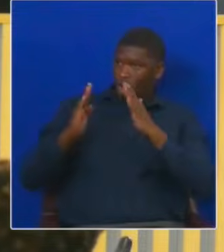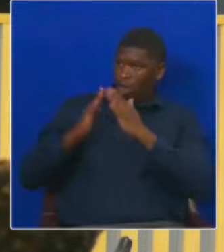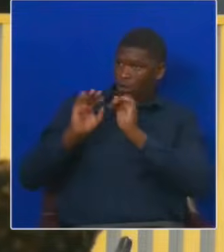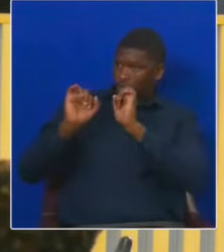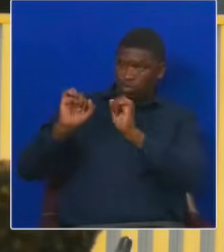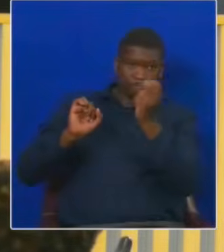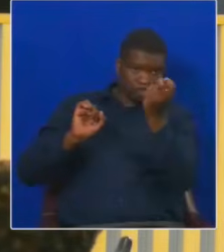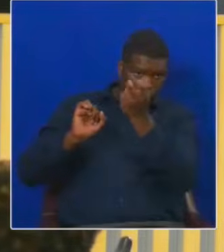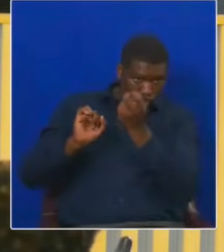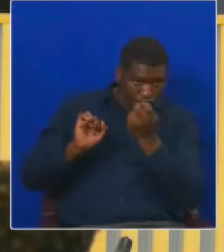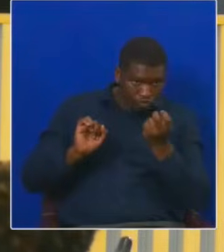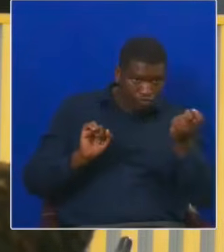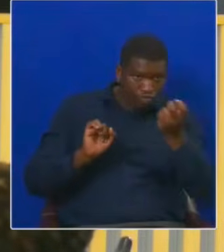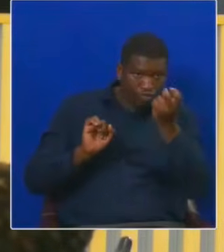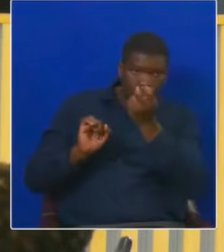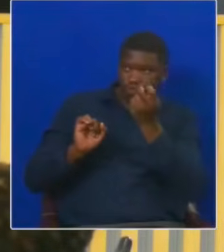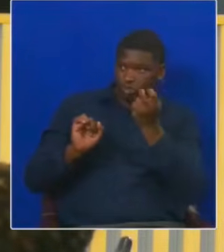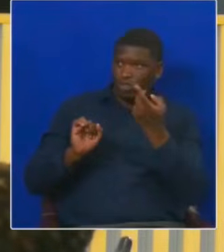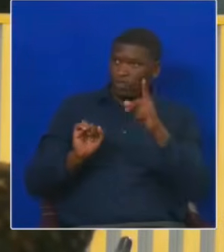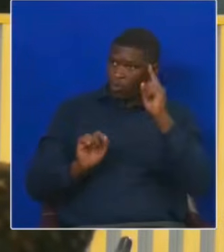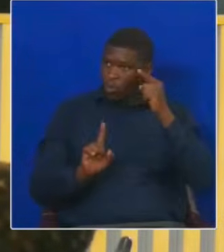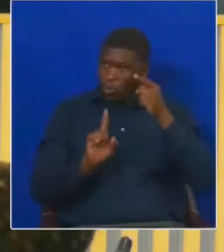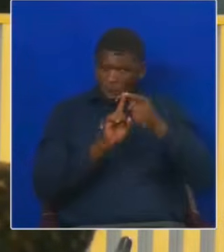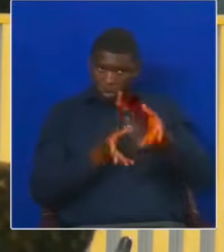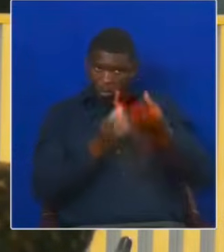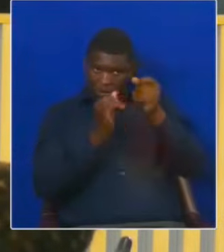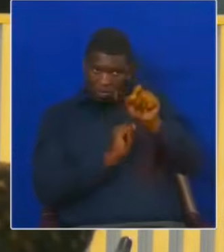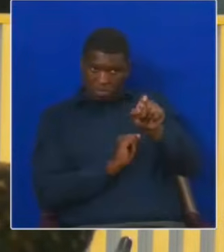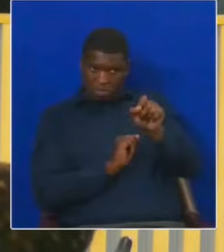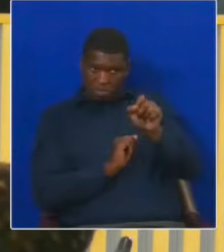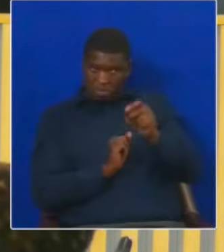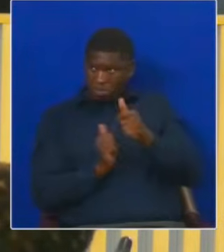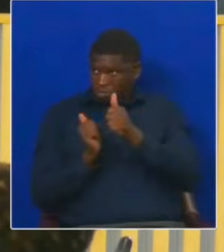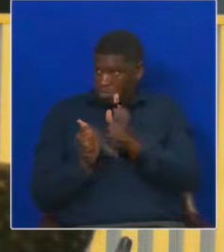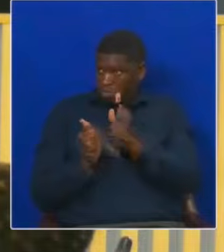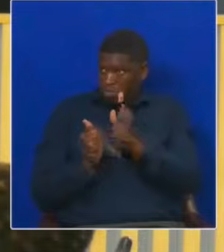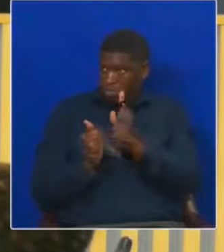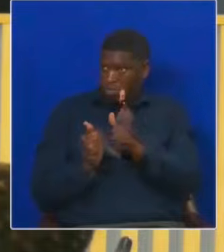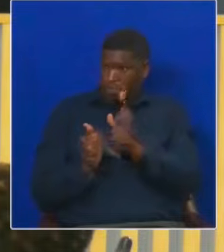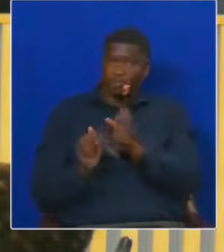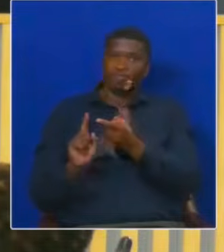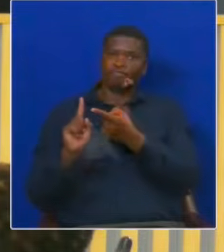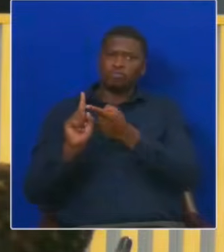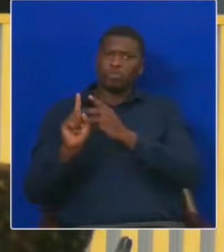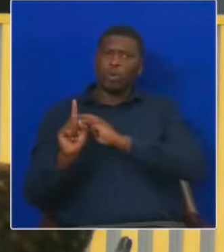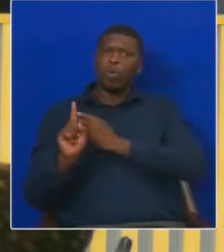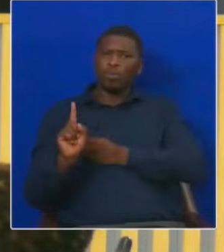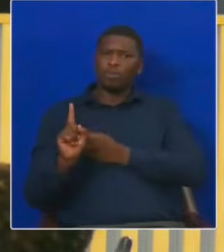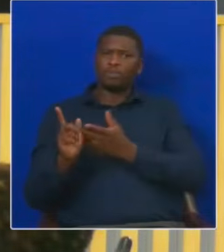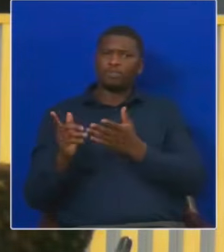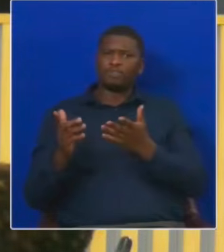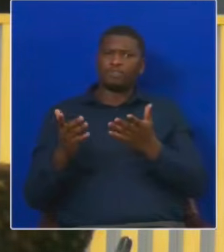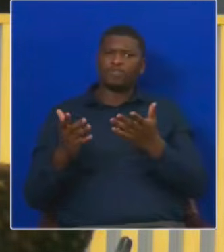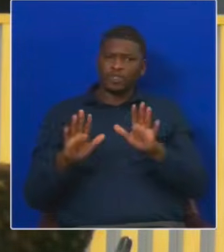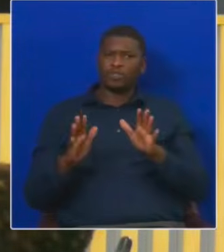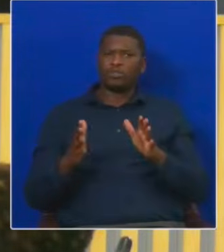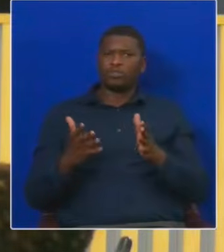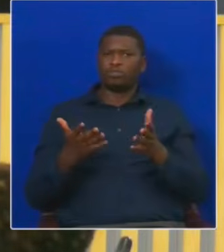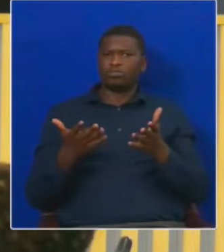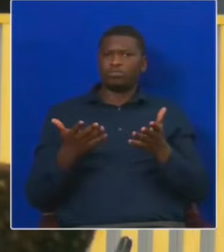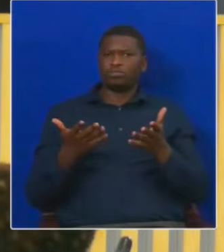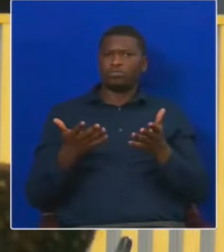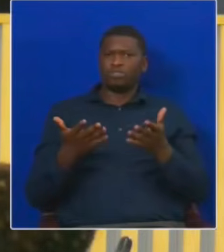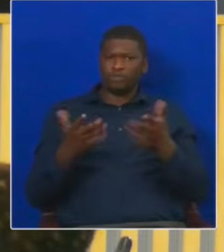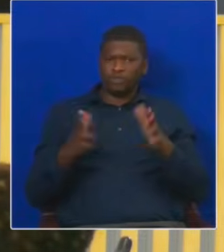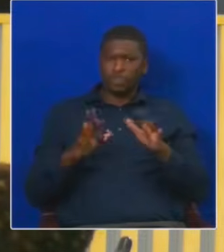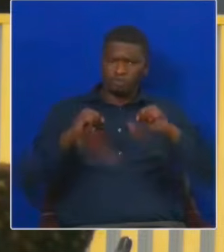for Ulaki, and indeed she agreed. She consented